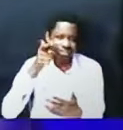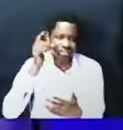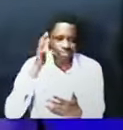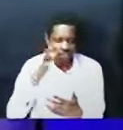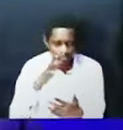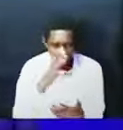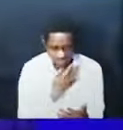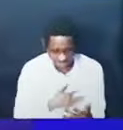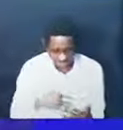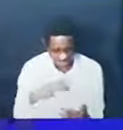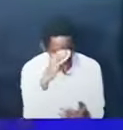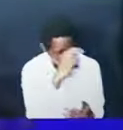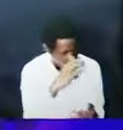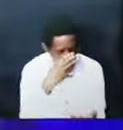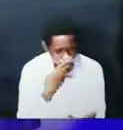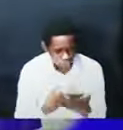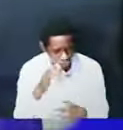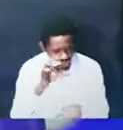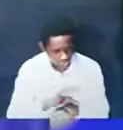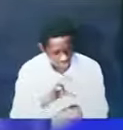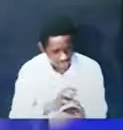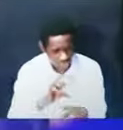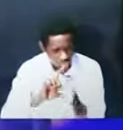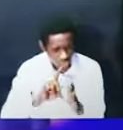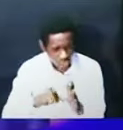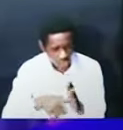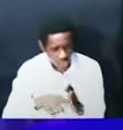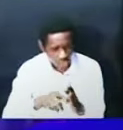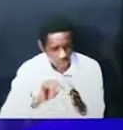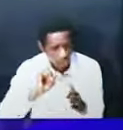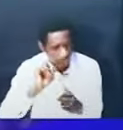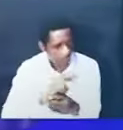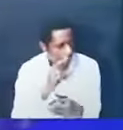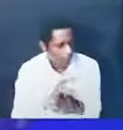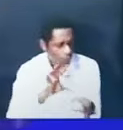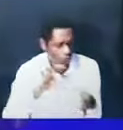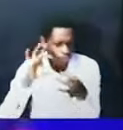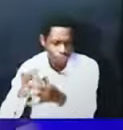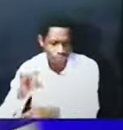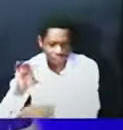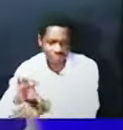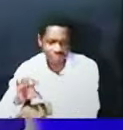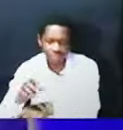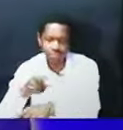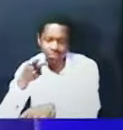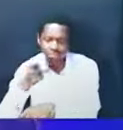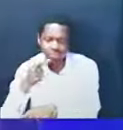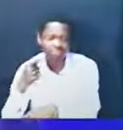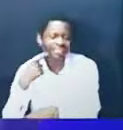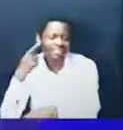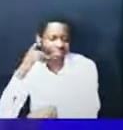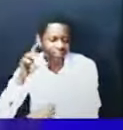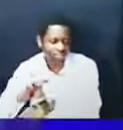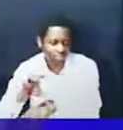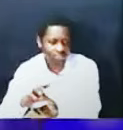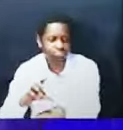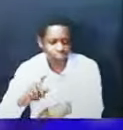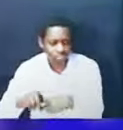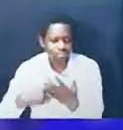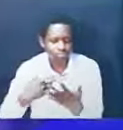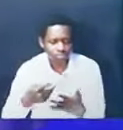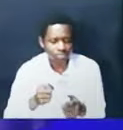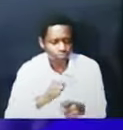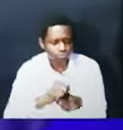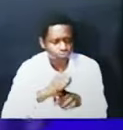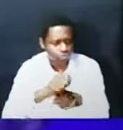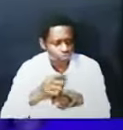Find a good church or come with us, the Church of Pentecost, and we will just train you in the things of